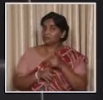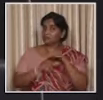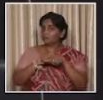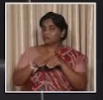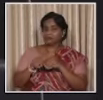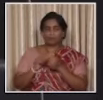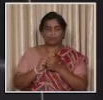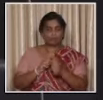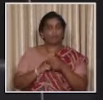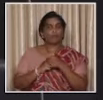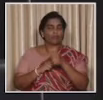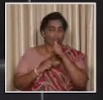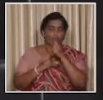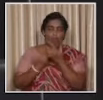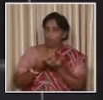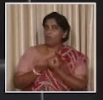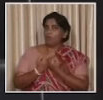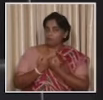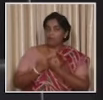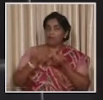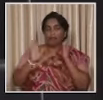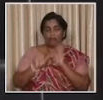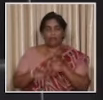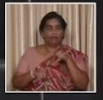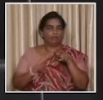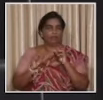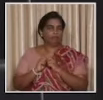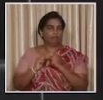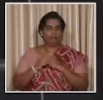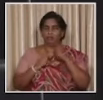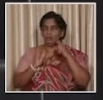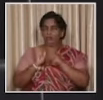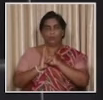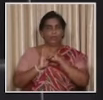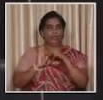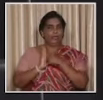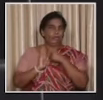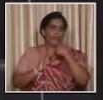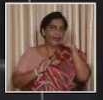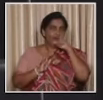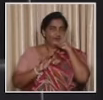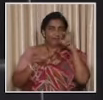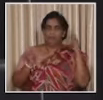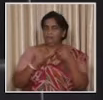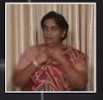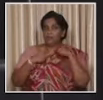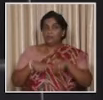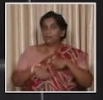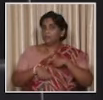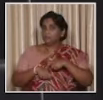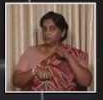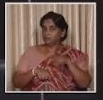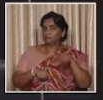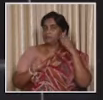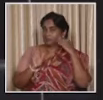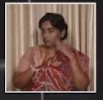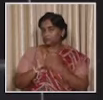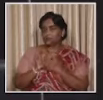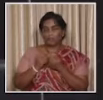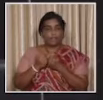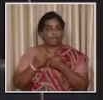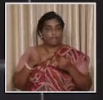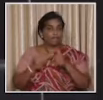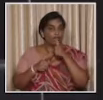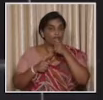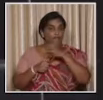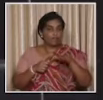landed us in a serious trouble. So therefore, it's time that we think of some dedicated reservoirs. Now, two of those reservoirs is talked